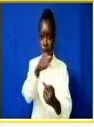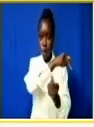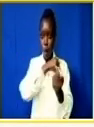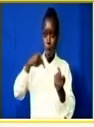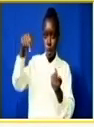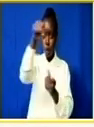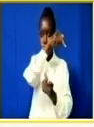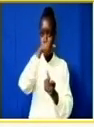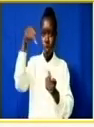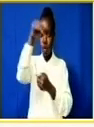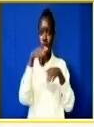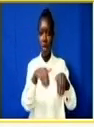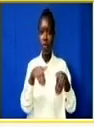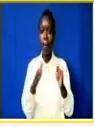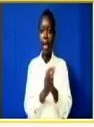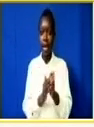Mm-hmm. And terrace